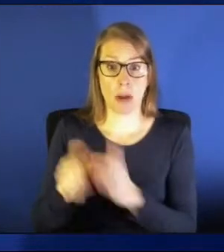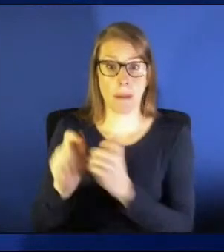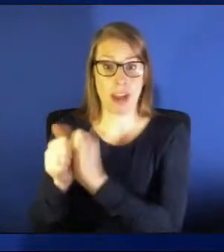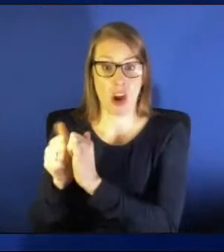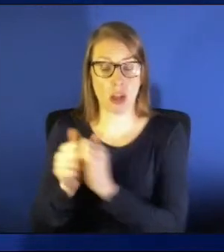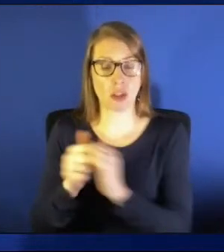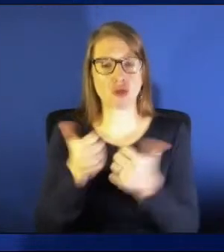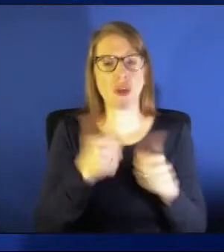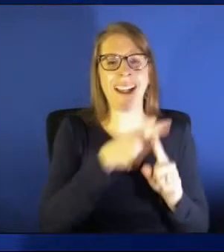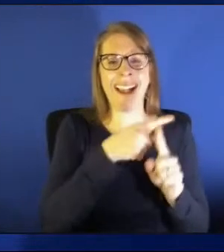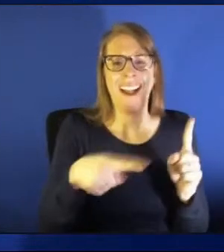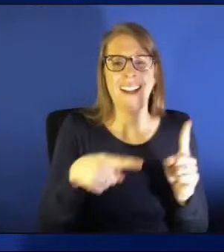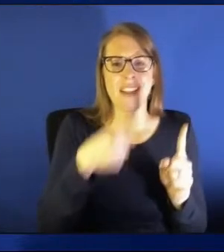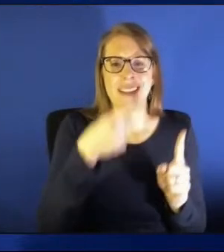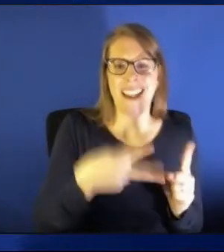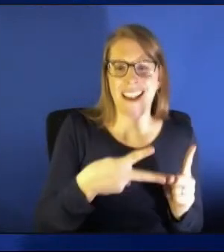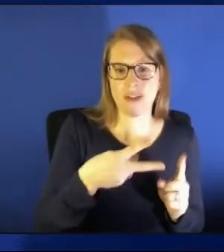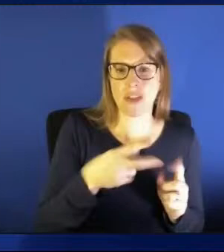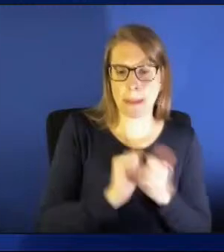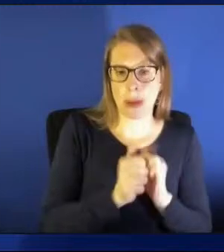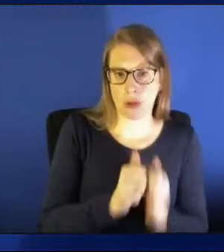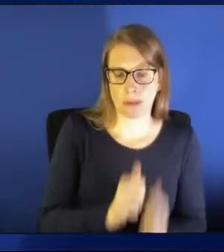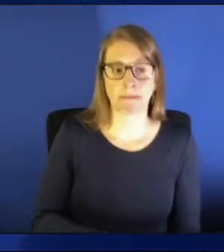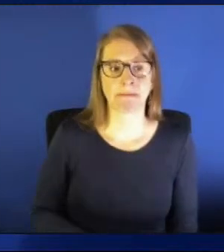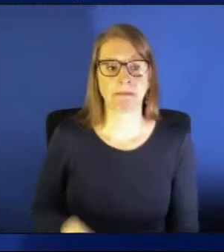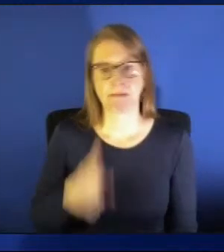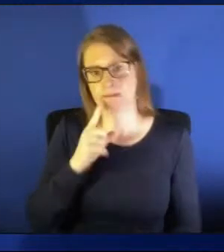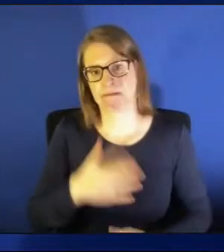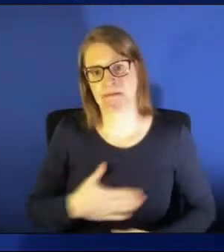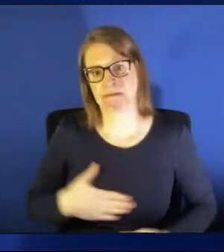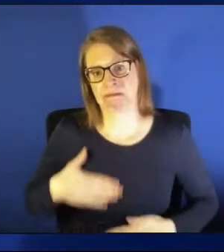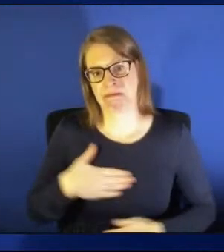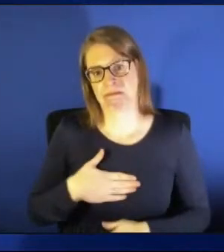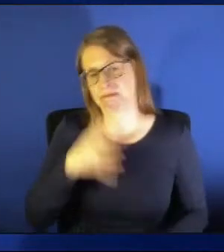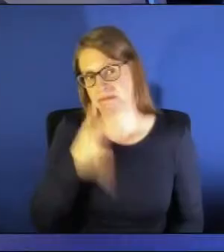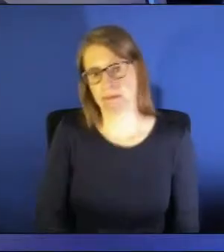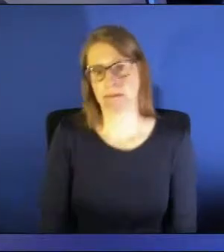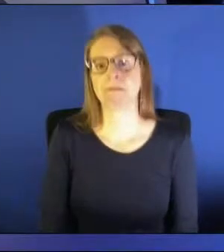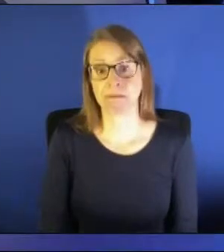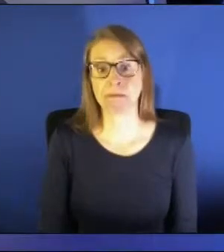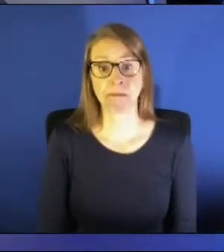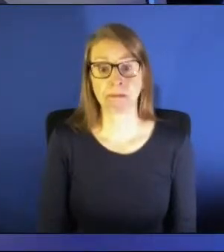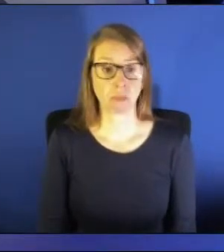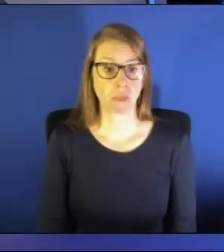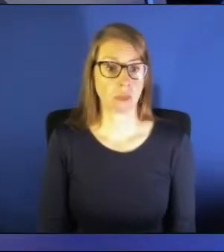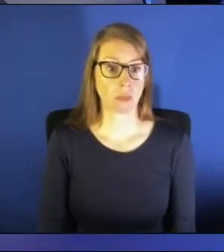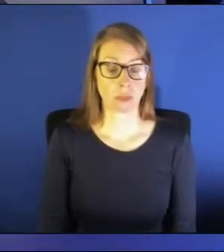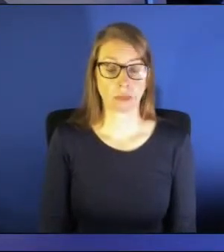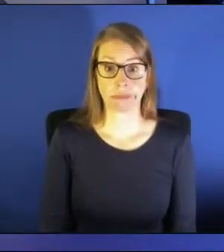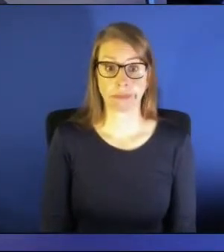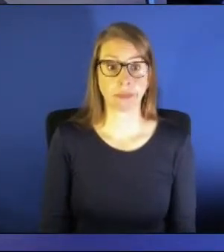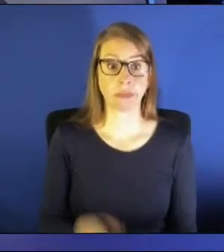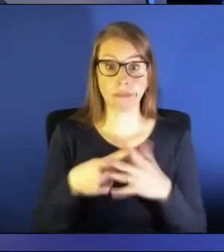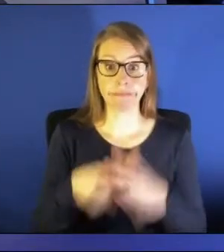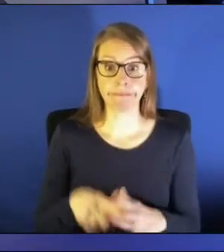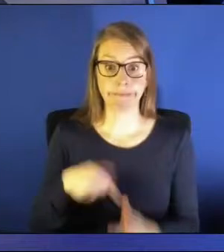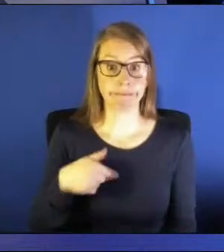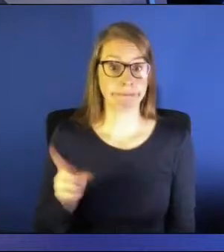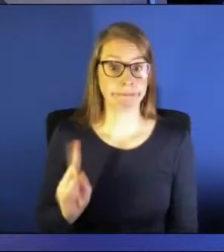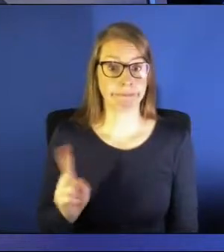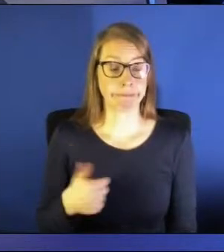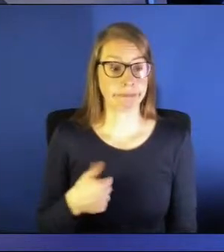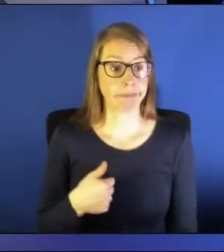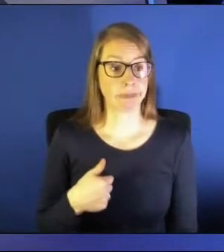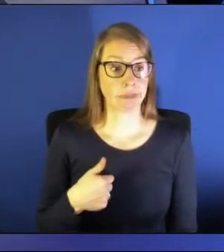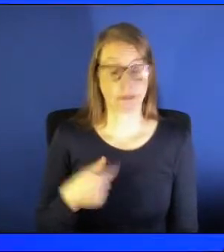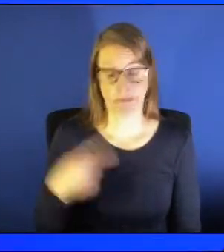you might find that it's more enjoyable to do the marathon after you've done a half marathon. Where do I start? Yeah, I agree with everything Dr. Toby said.